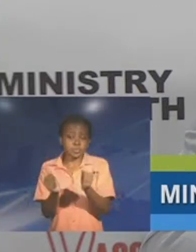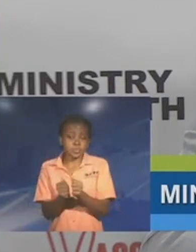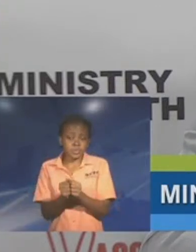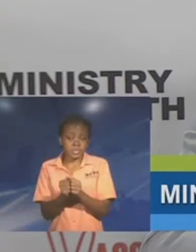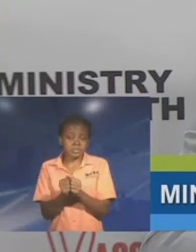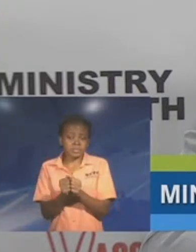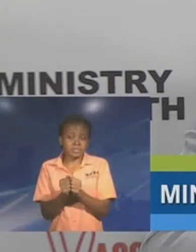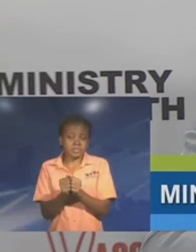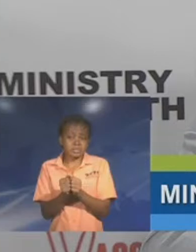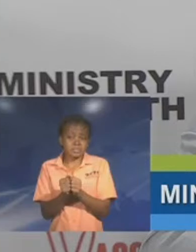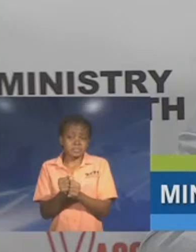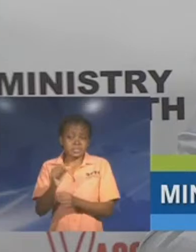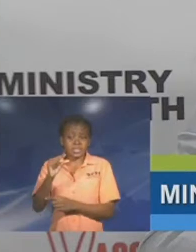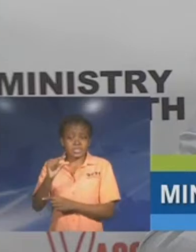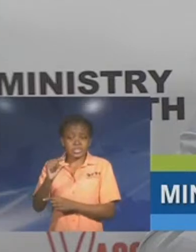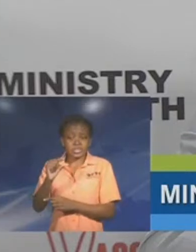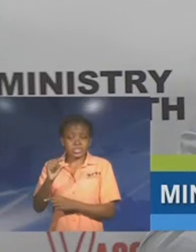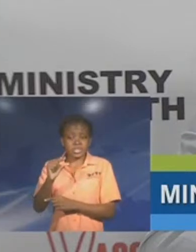Khan, GML.